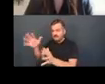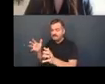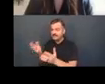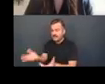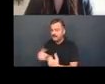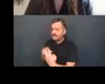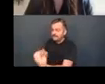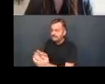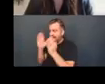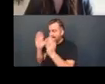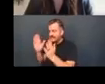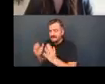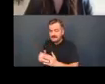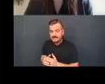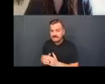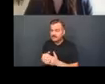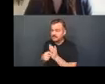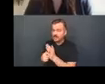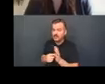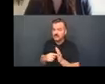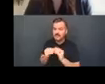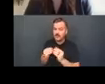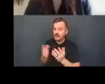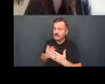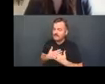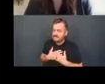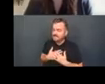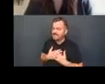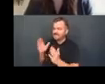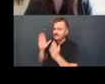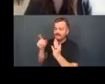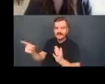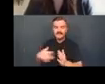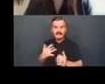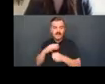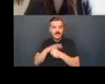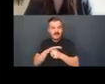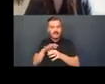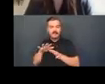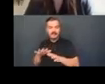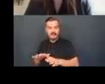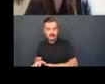can demonstrate concern and attention in a way that helps alleviate some stress of the encounter.